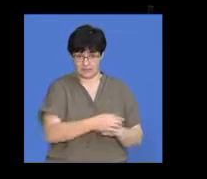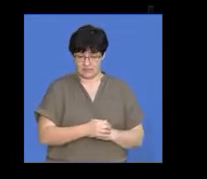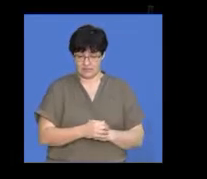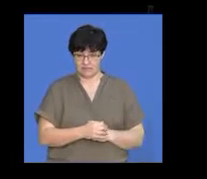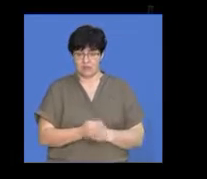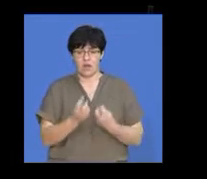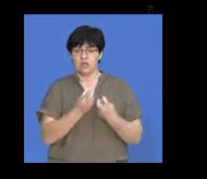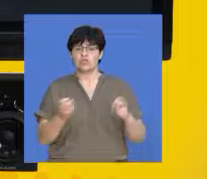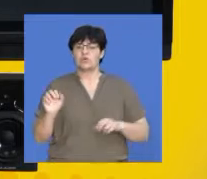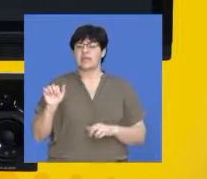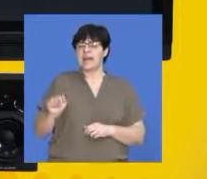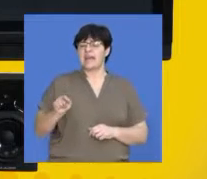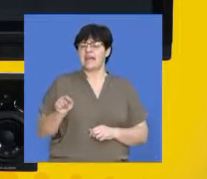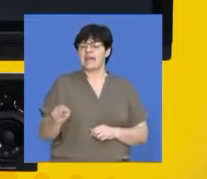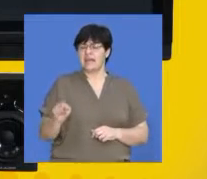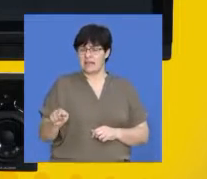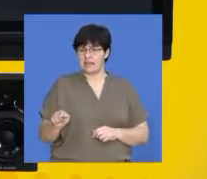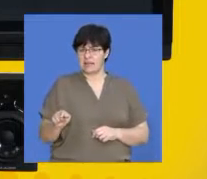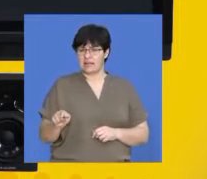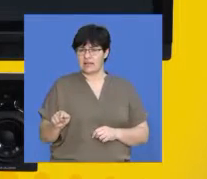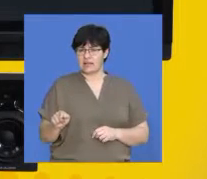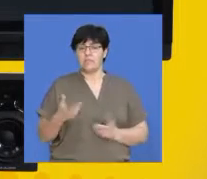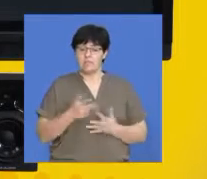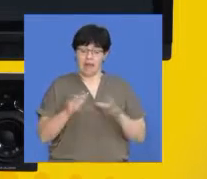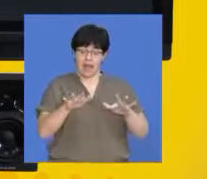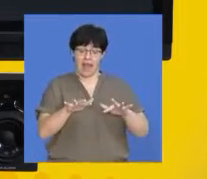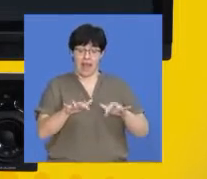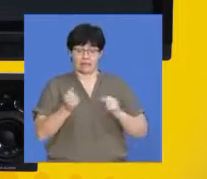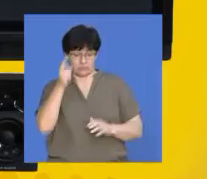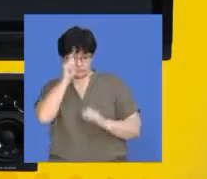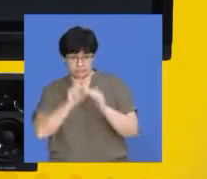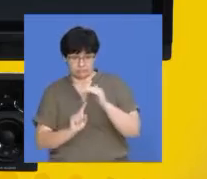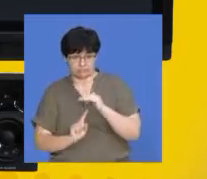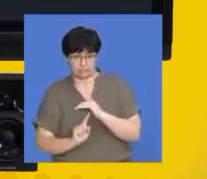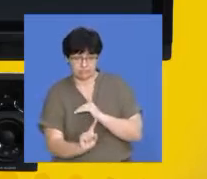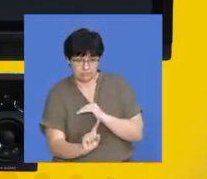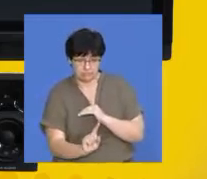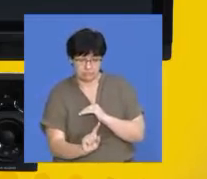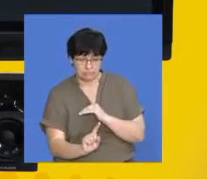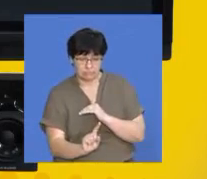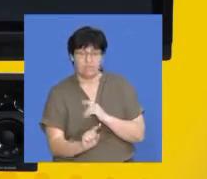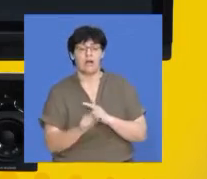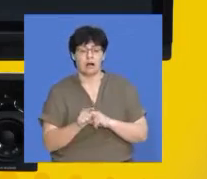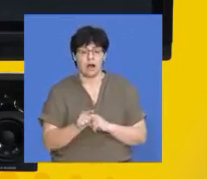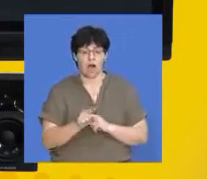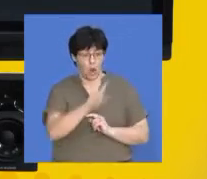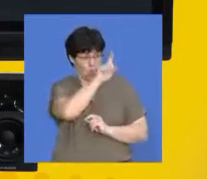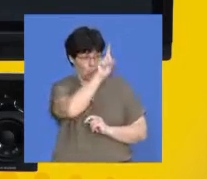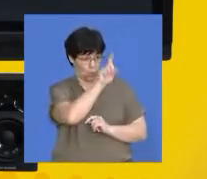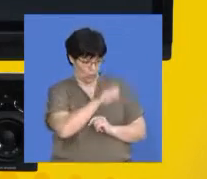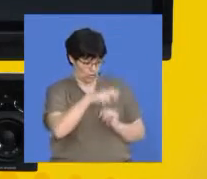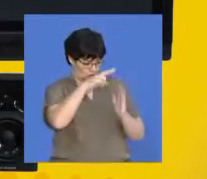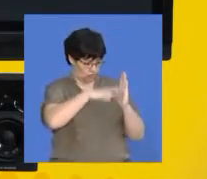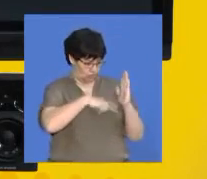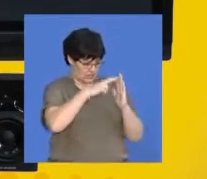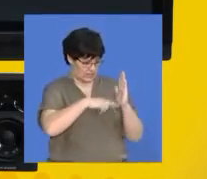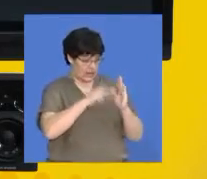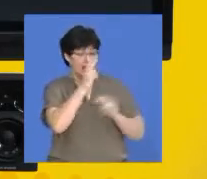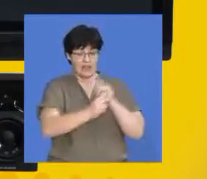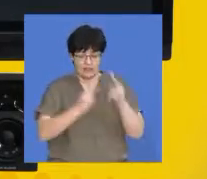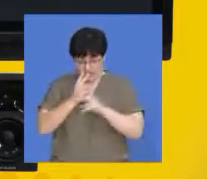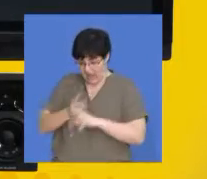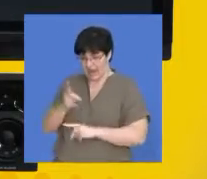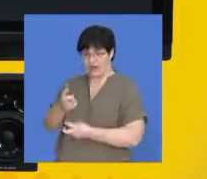most important thing is that when you get into your exam, you must first read the questions before you read the